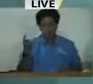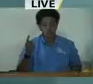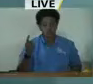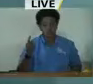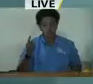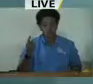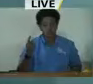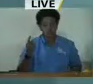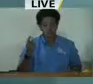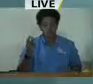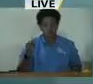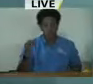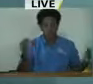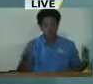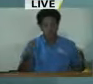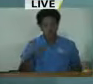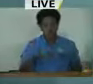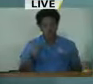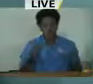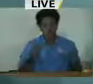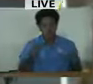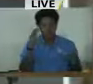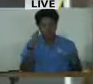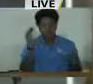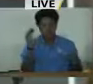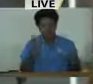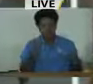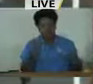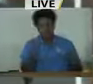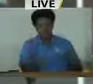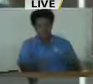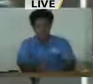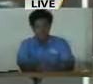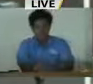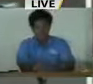this what the opposition is saying?